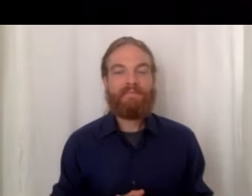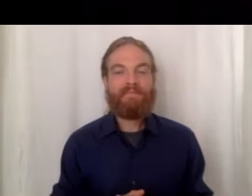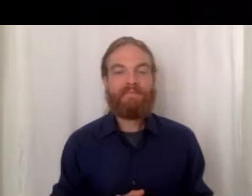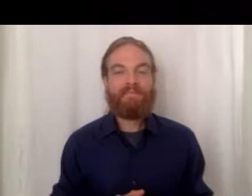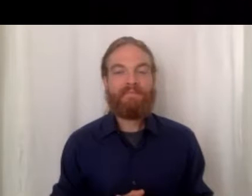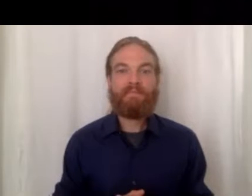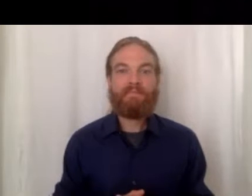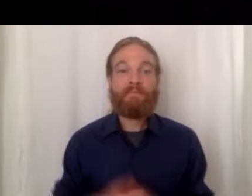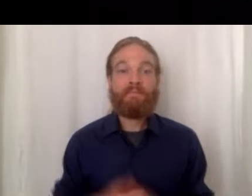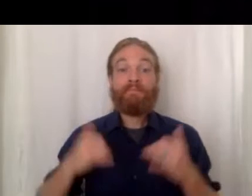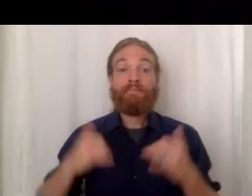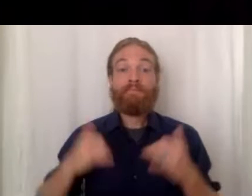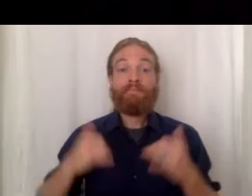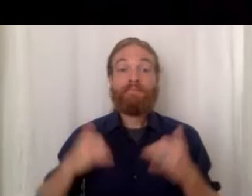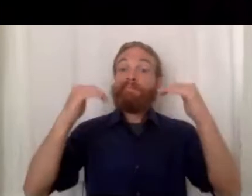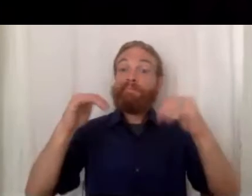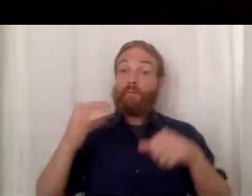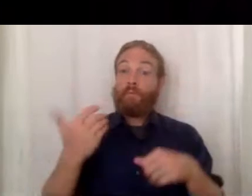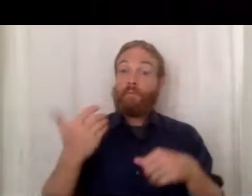but